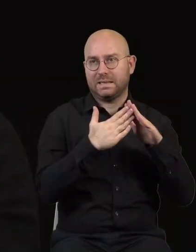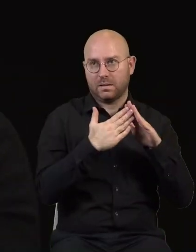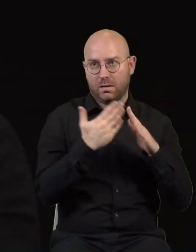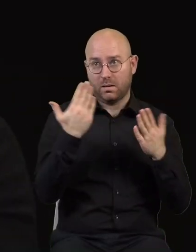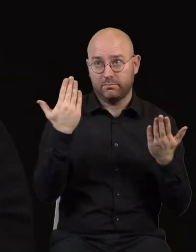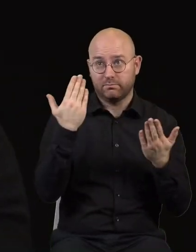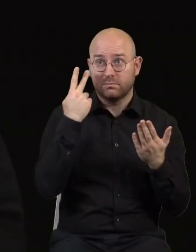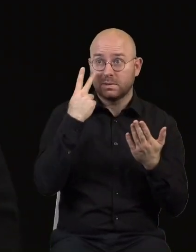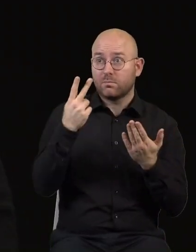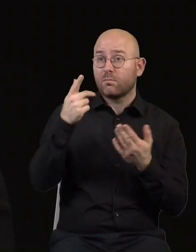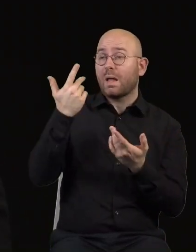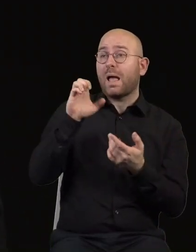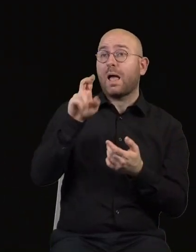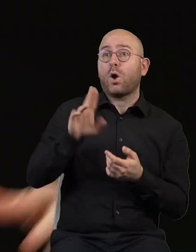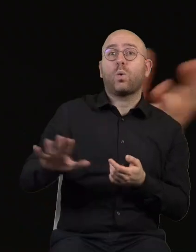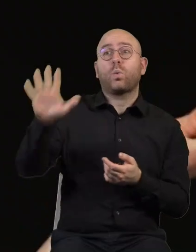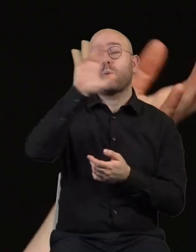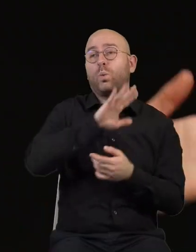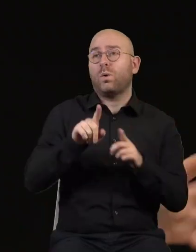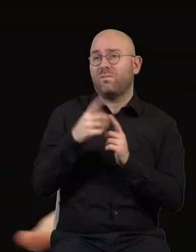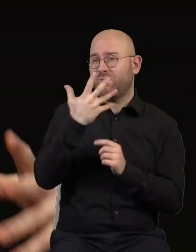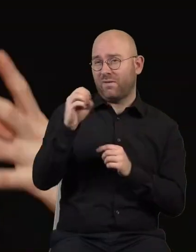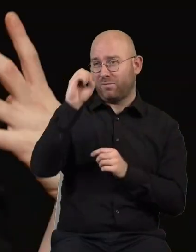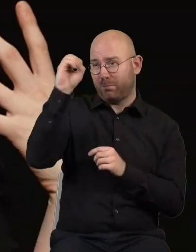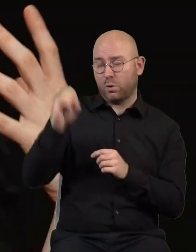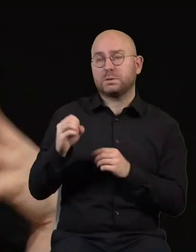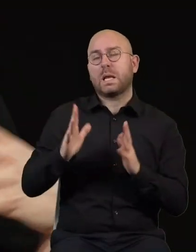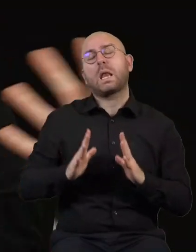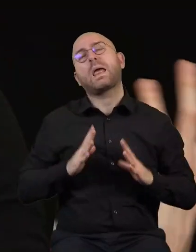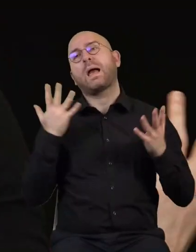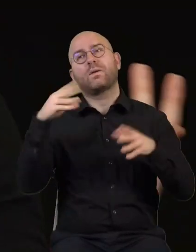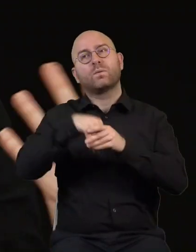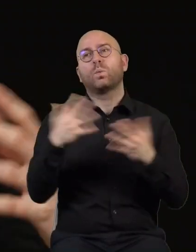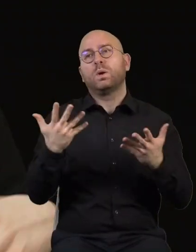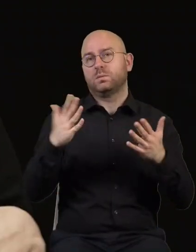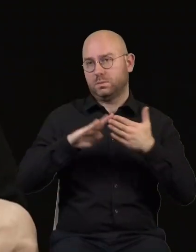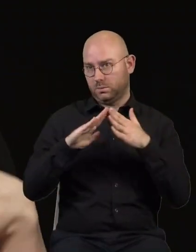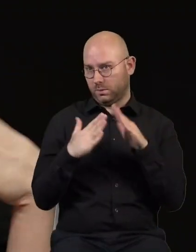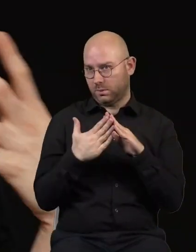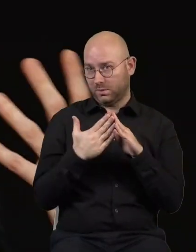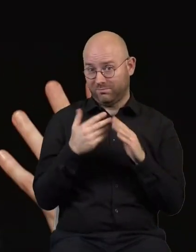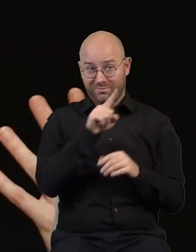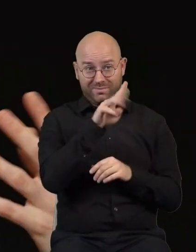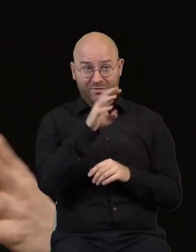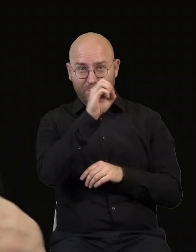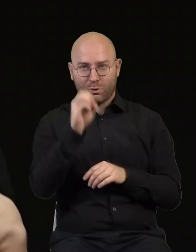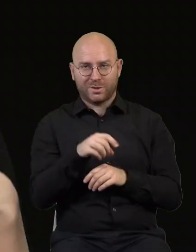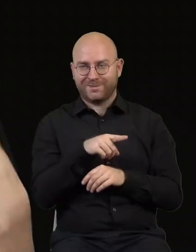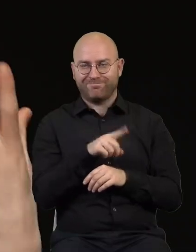make. And then Oksana also mentioned more space for